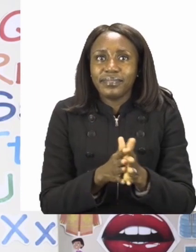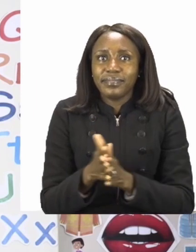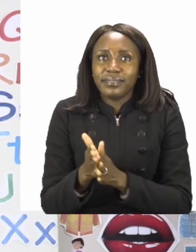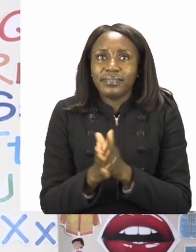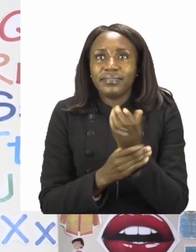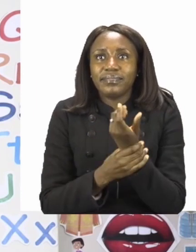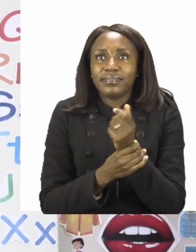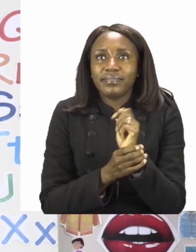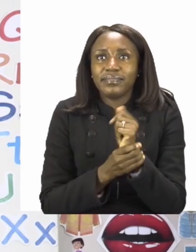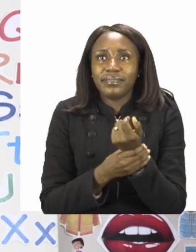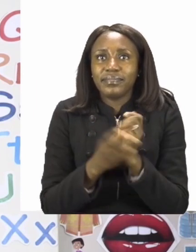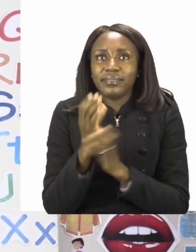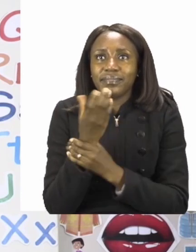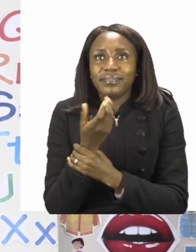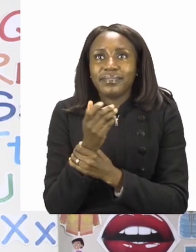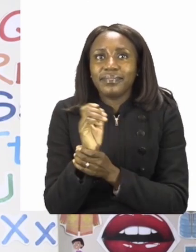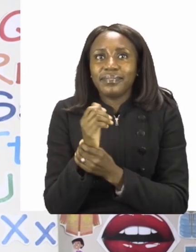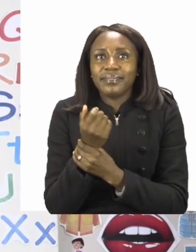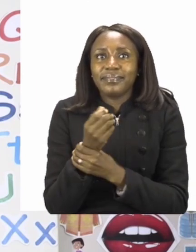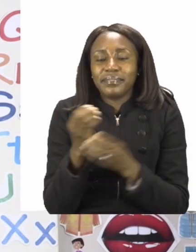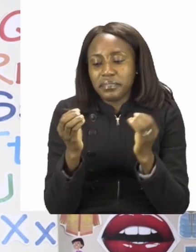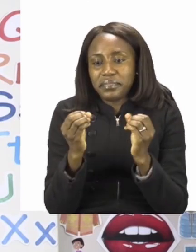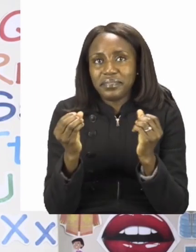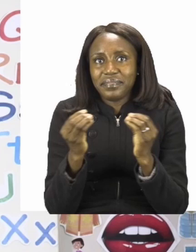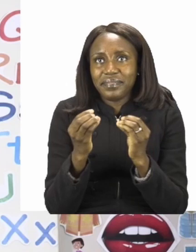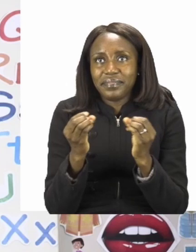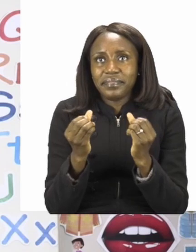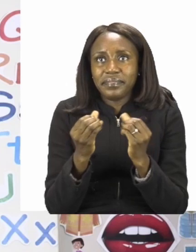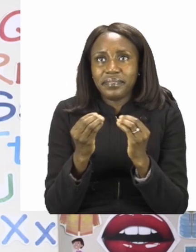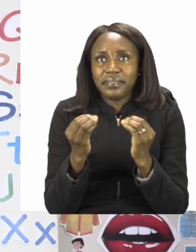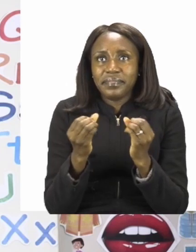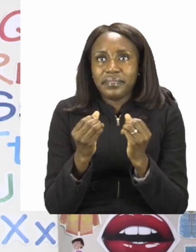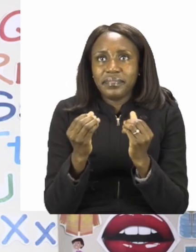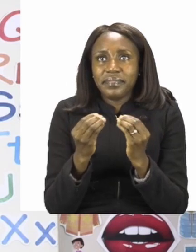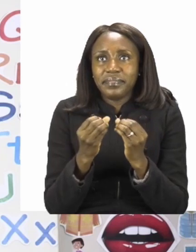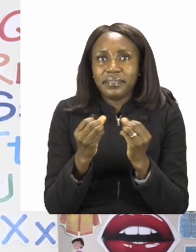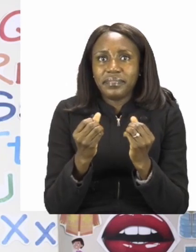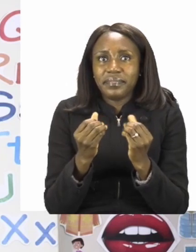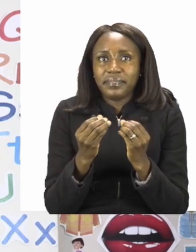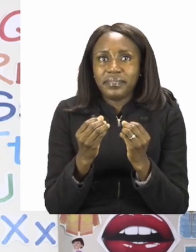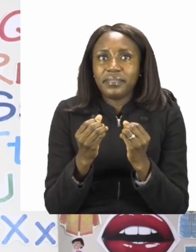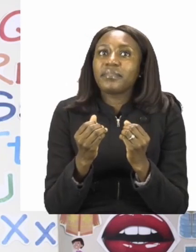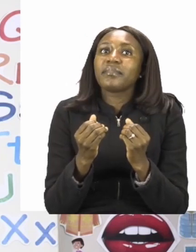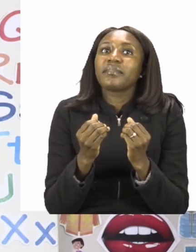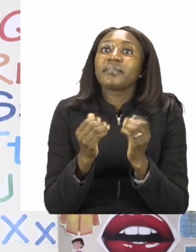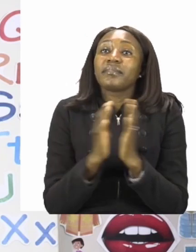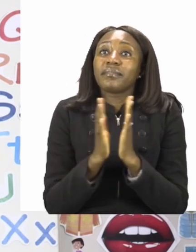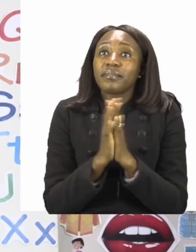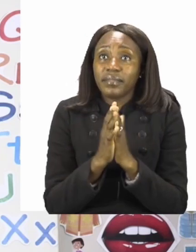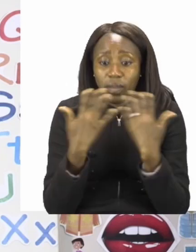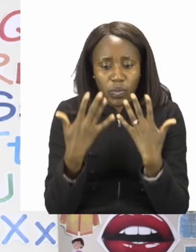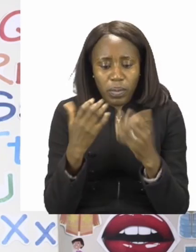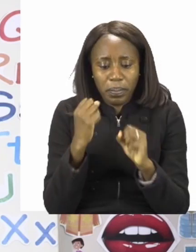on our wrists, and our fingertips too. Make sure your hands are dry before